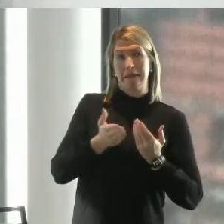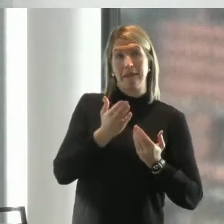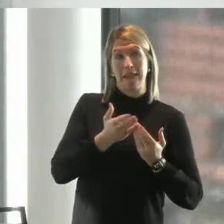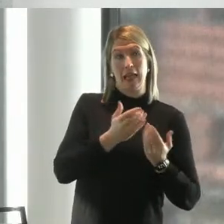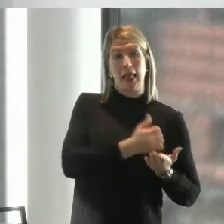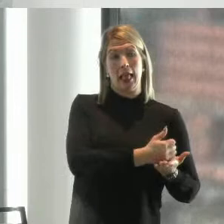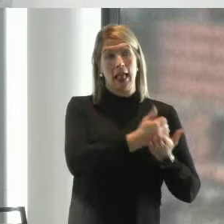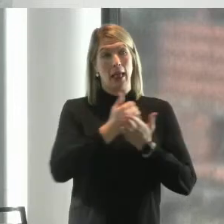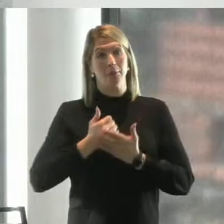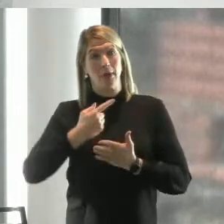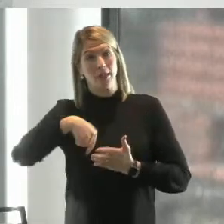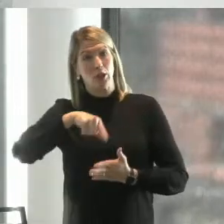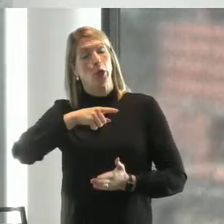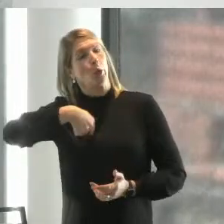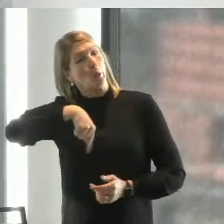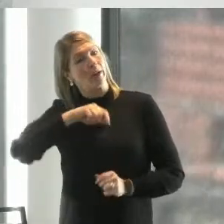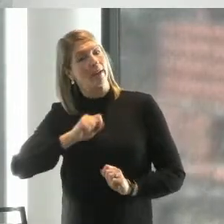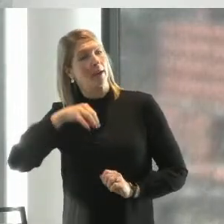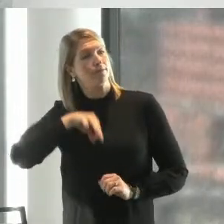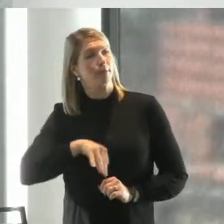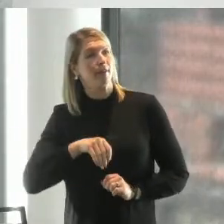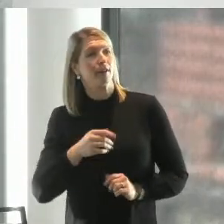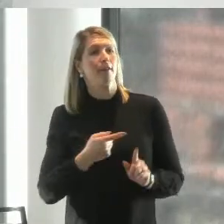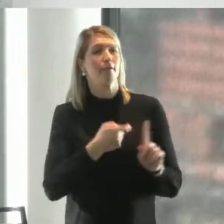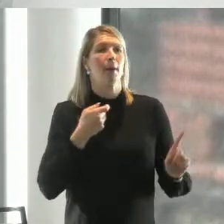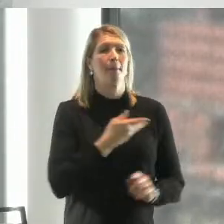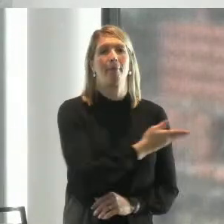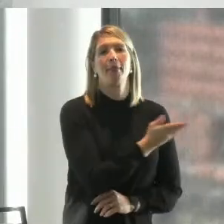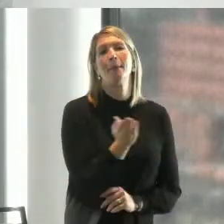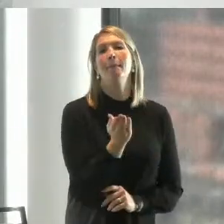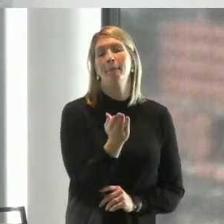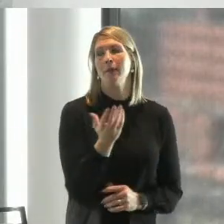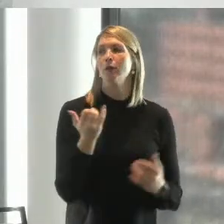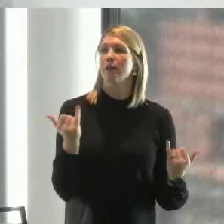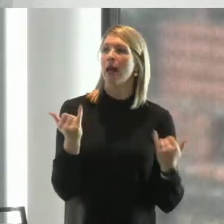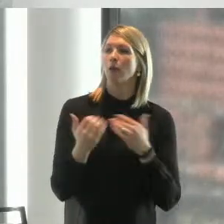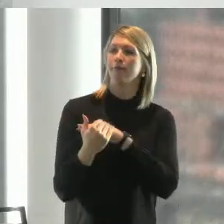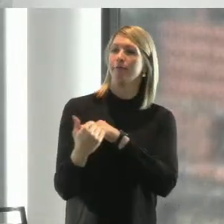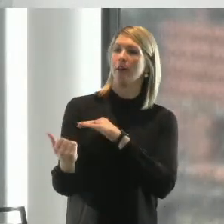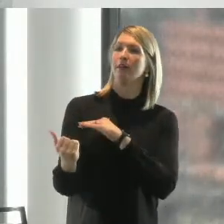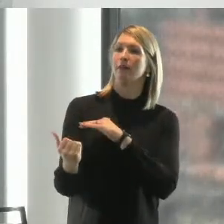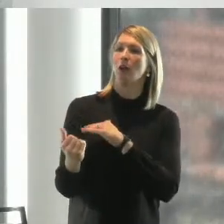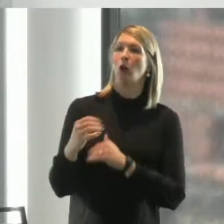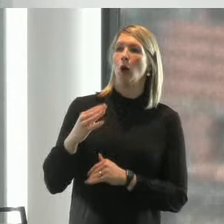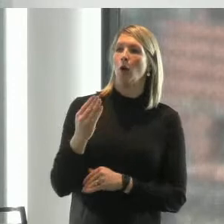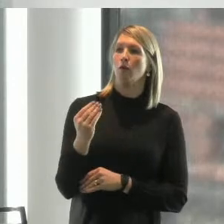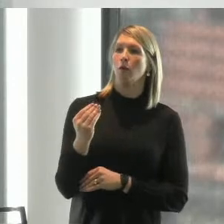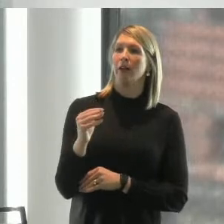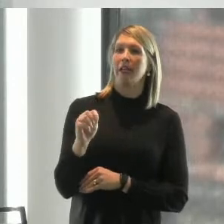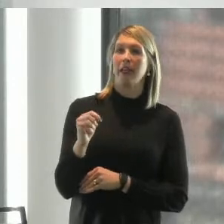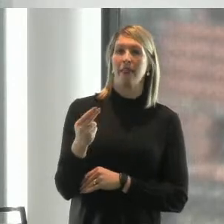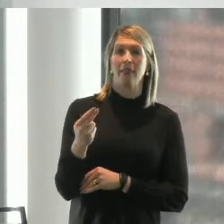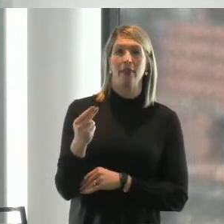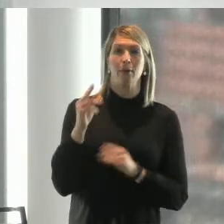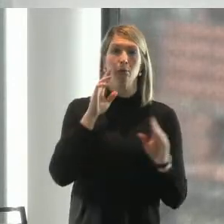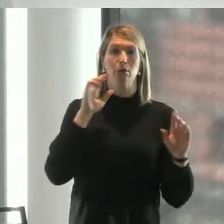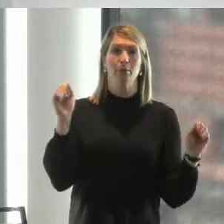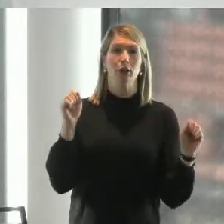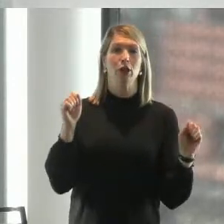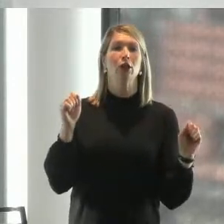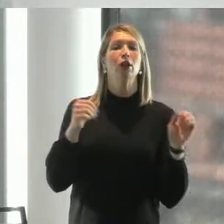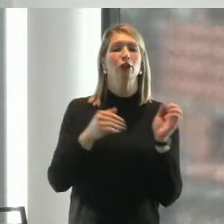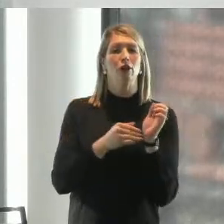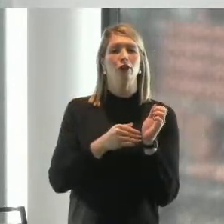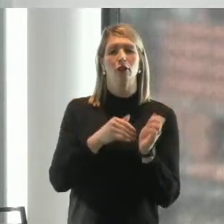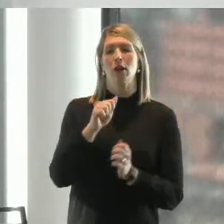and Labrador. With that said, I'd like to invite to the podium our 14th Premier, Dr. Andrew